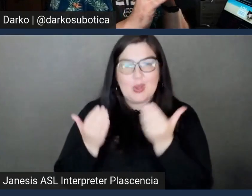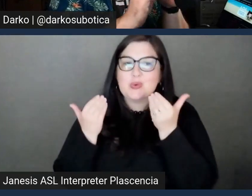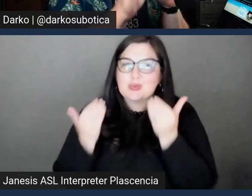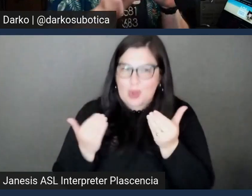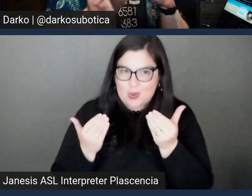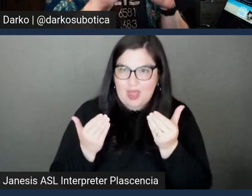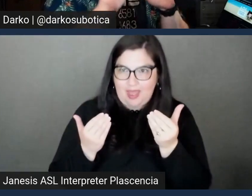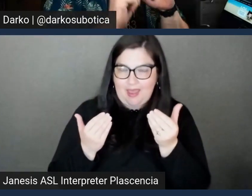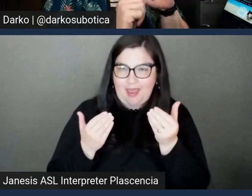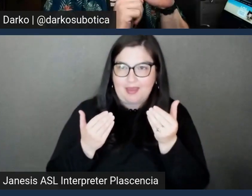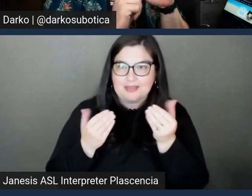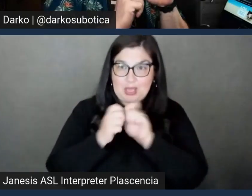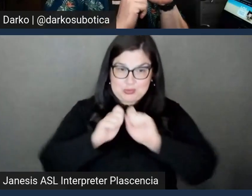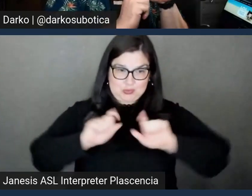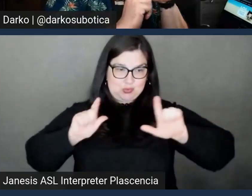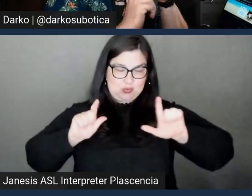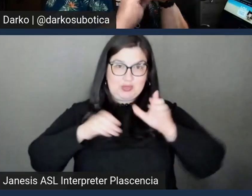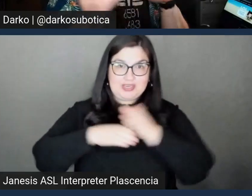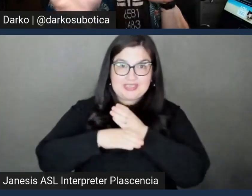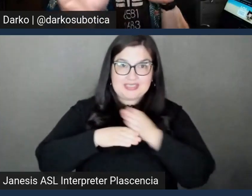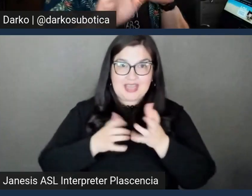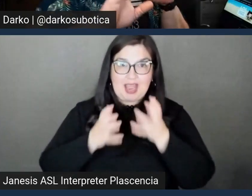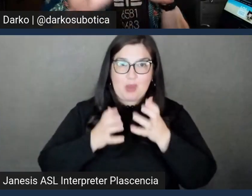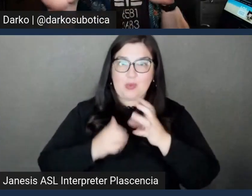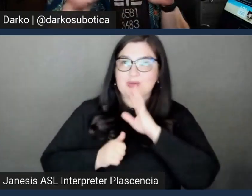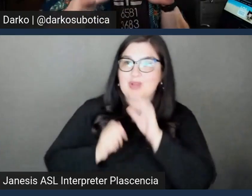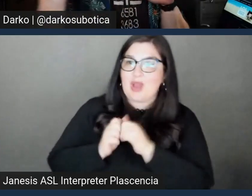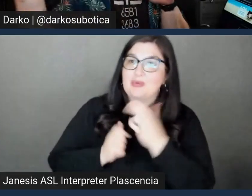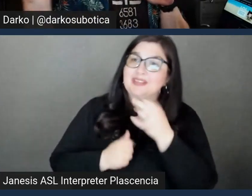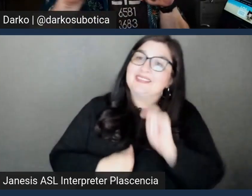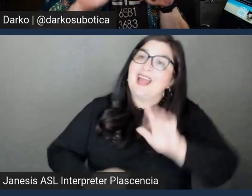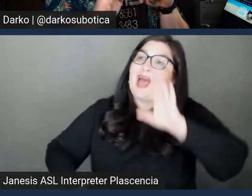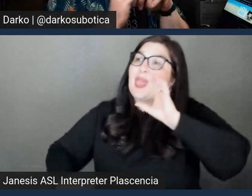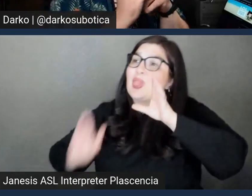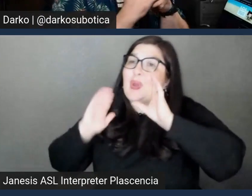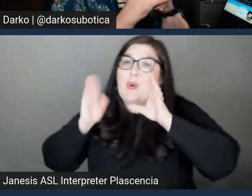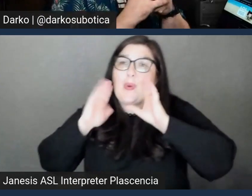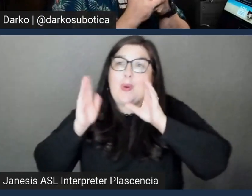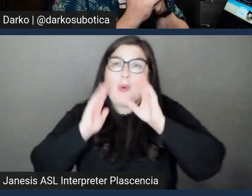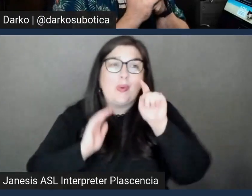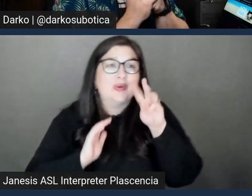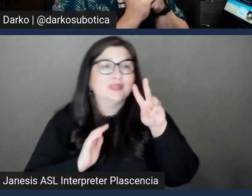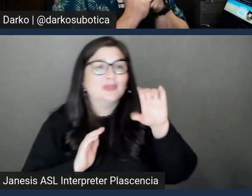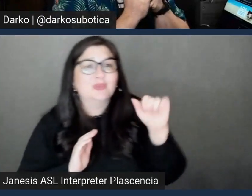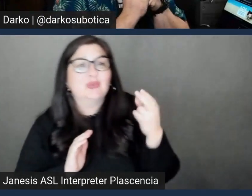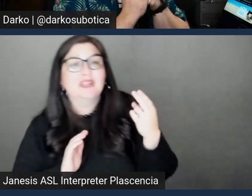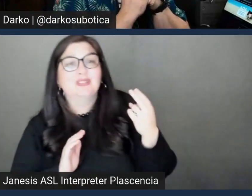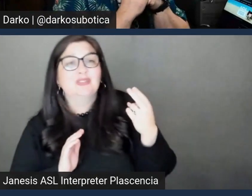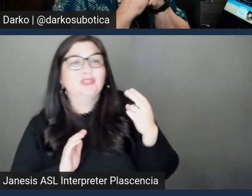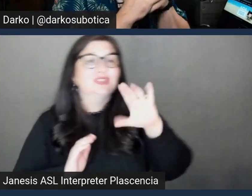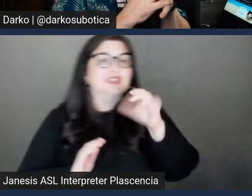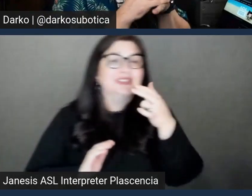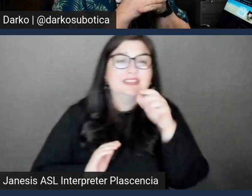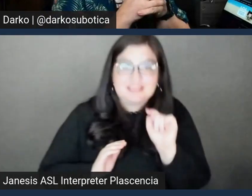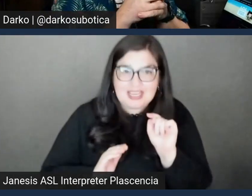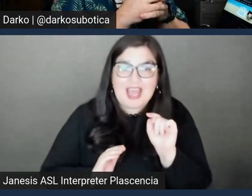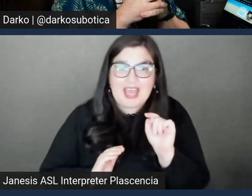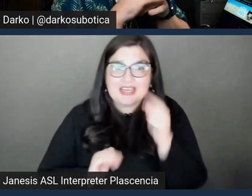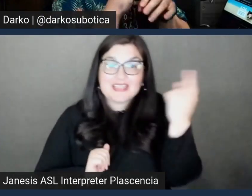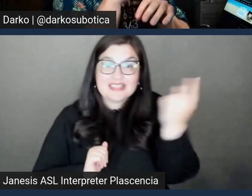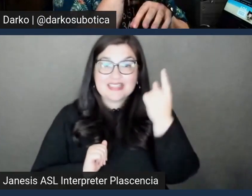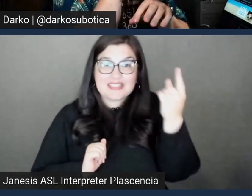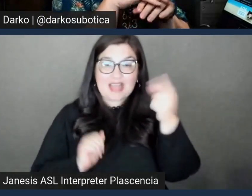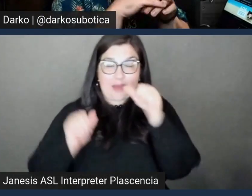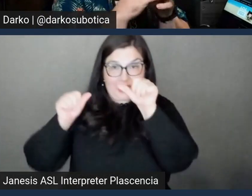screen, I would like to talk to chat. Hello, chat. Hello, Twitch. Hello, LinkedIn. There is something we are posting in